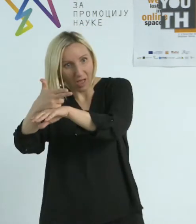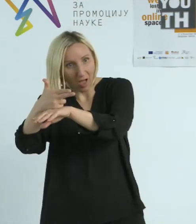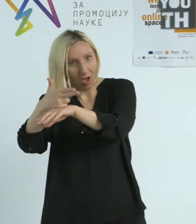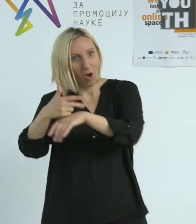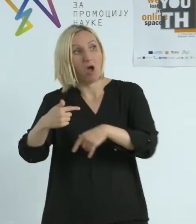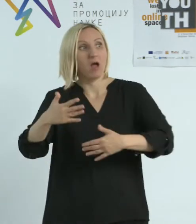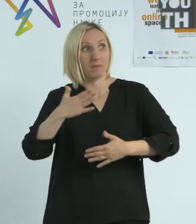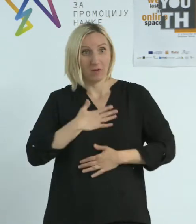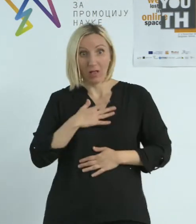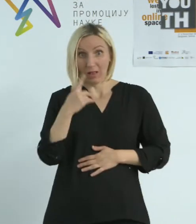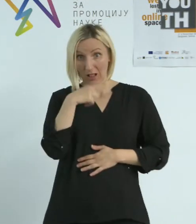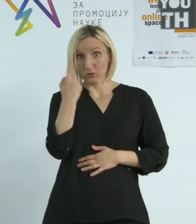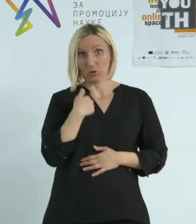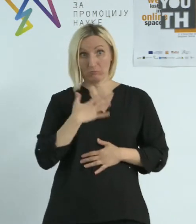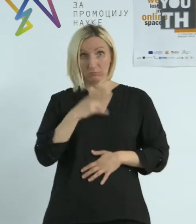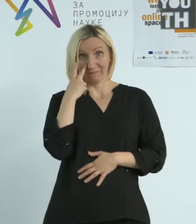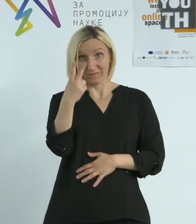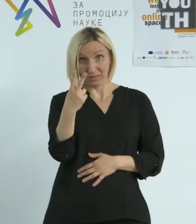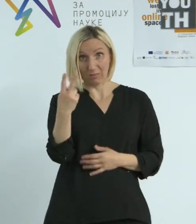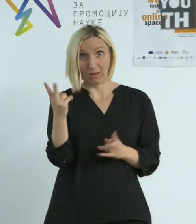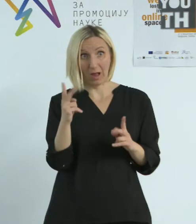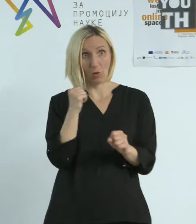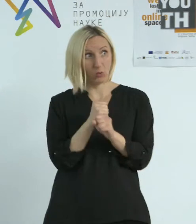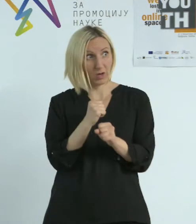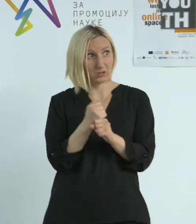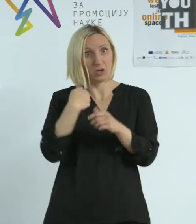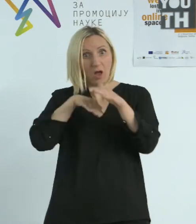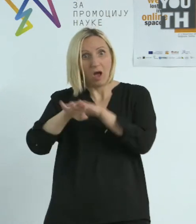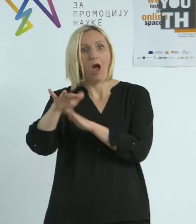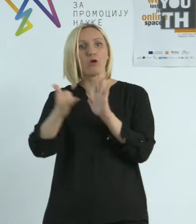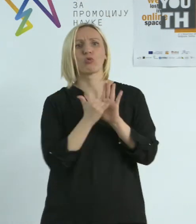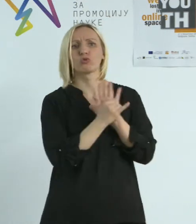me personally, if I want to see something, how it's done, I go to YouTube.